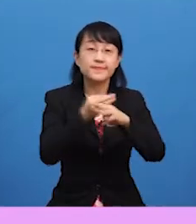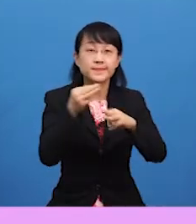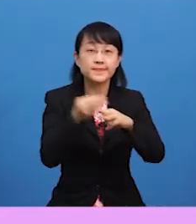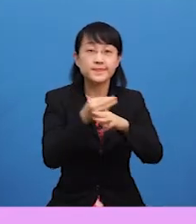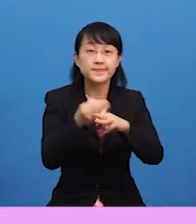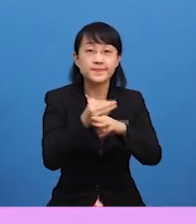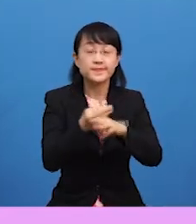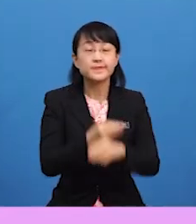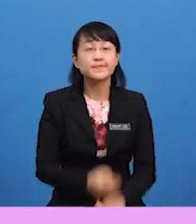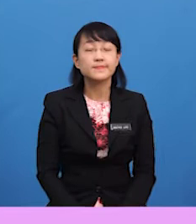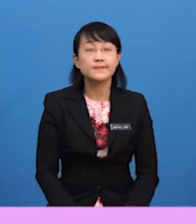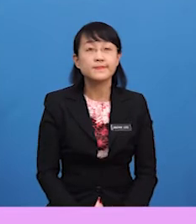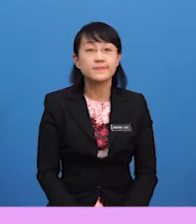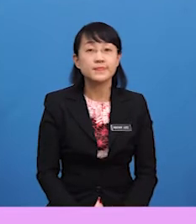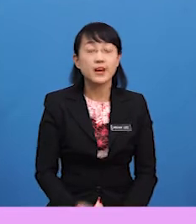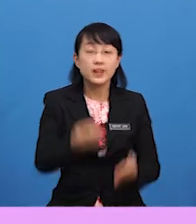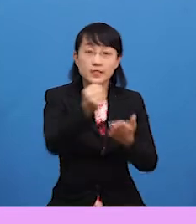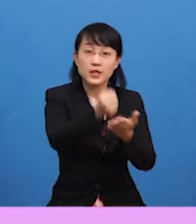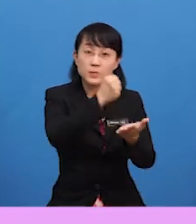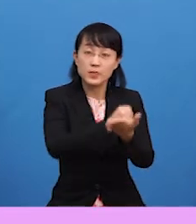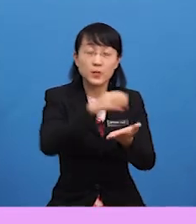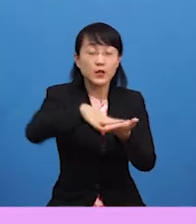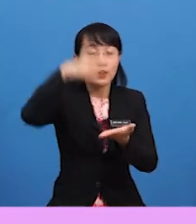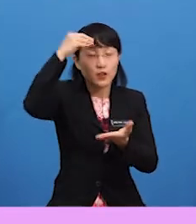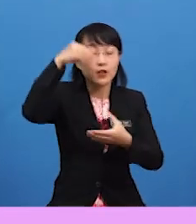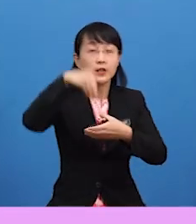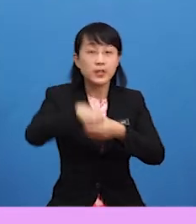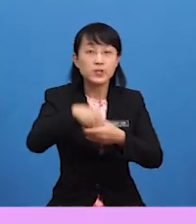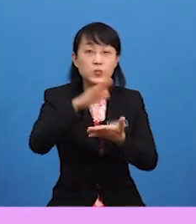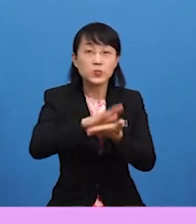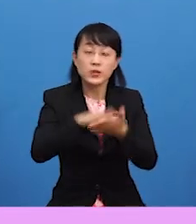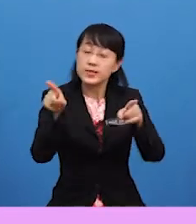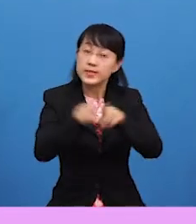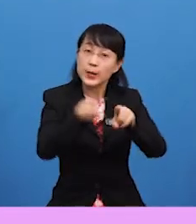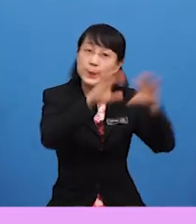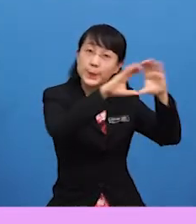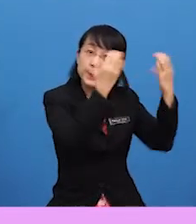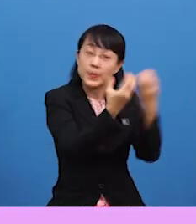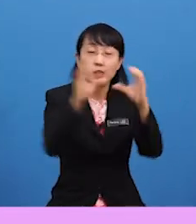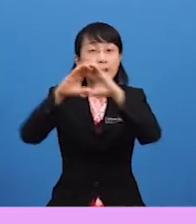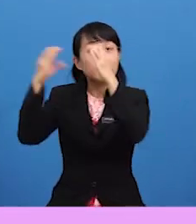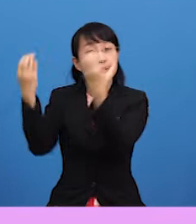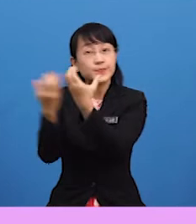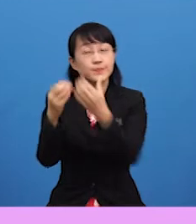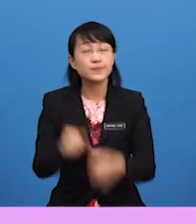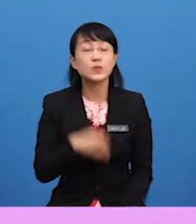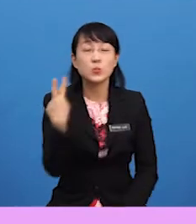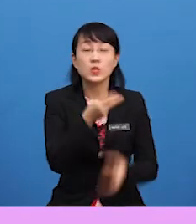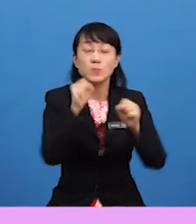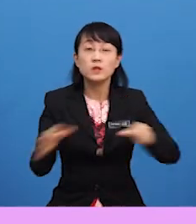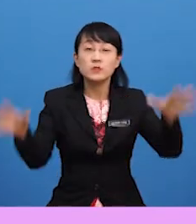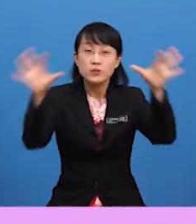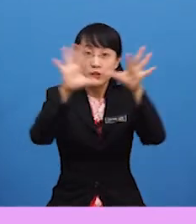both subjects you learn in school. They are in the same category. So, we can join